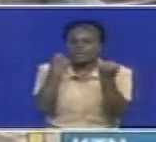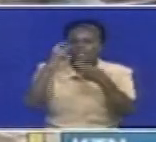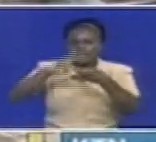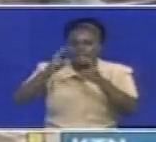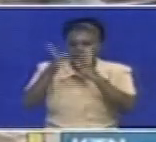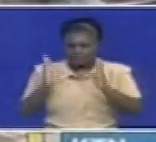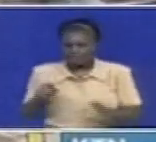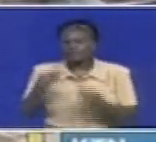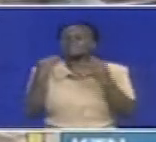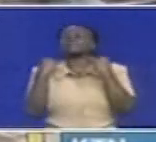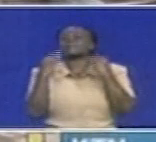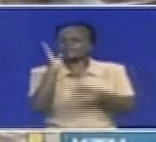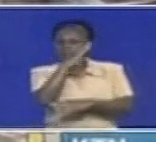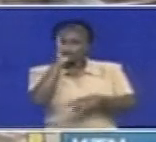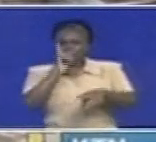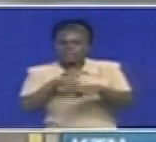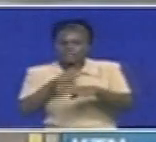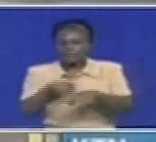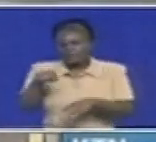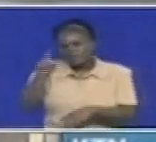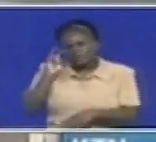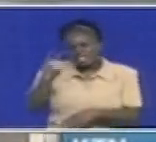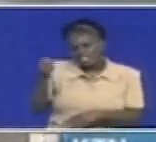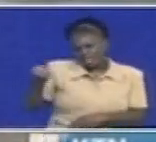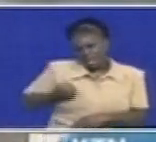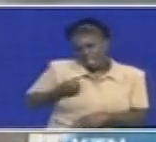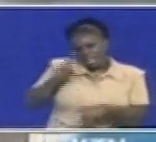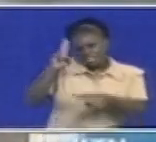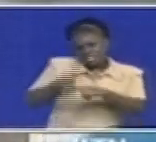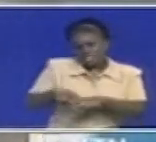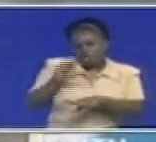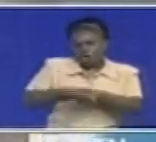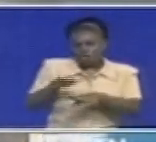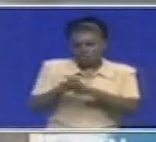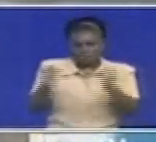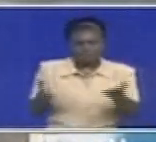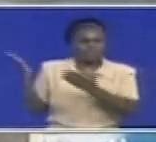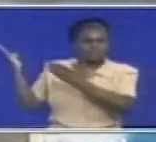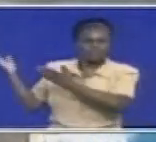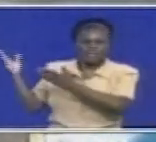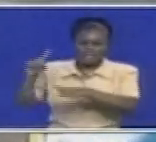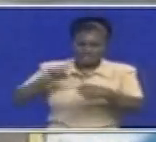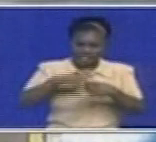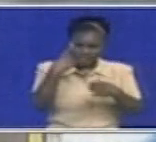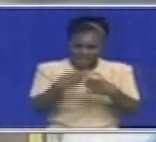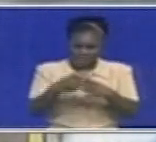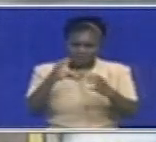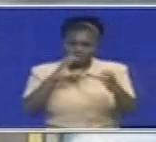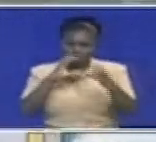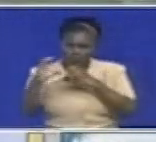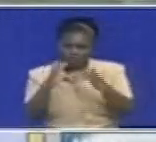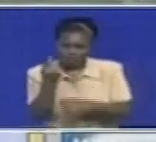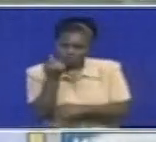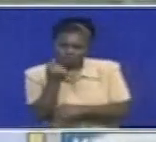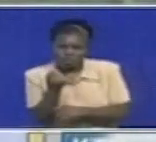sleeping in the afternoon when James saw the girl while seated on this veranda. Then a conversation